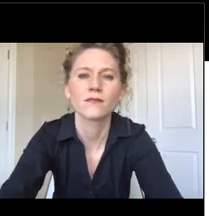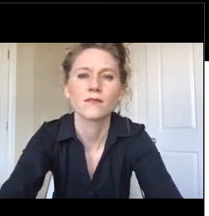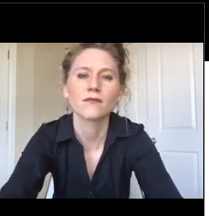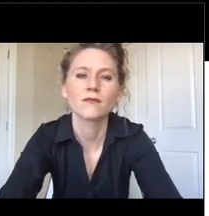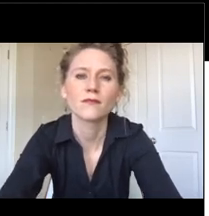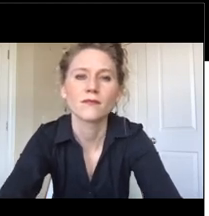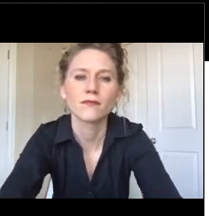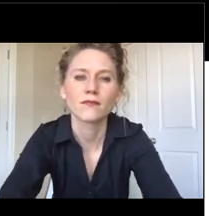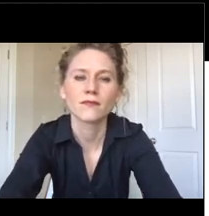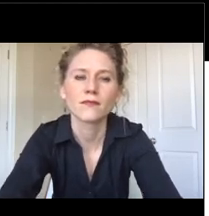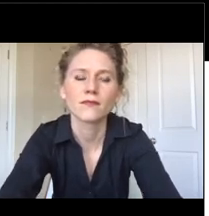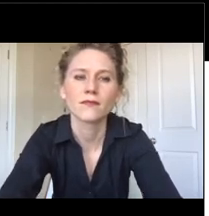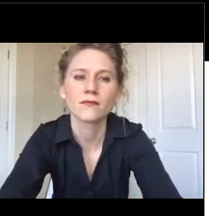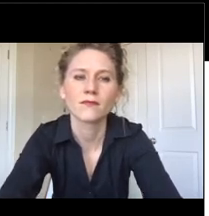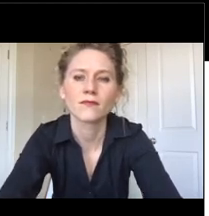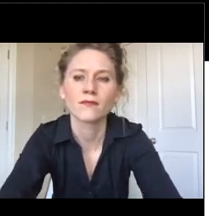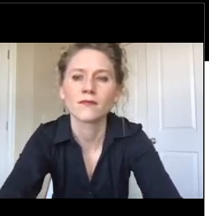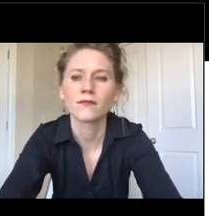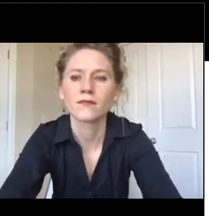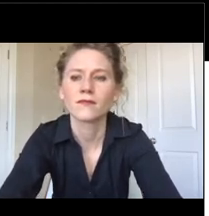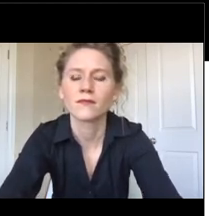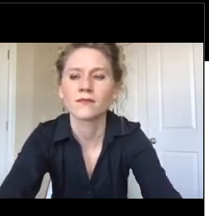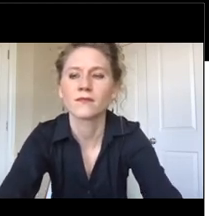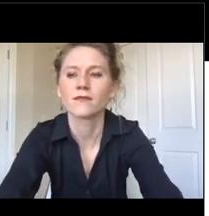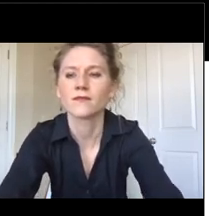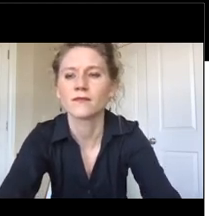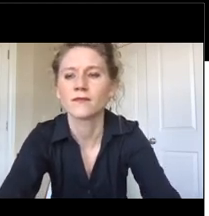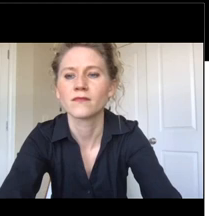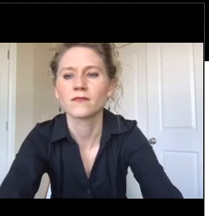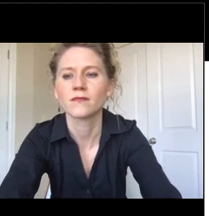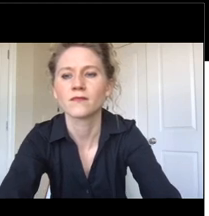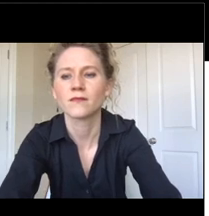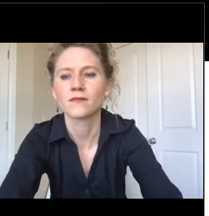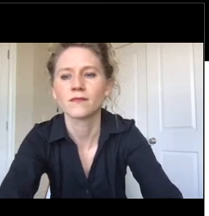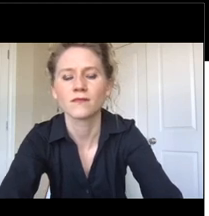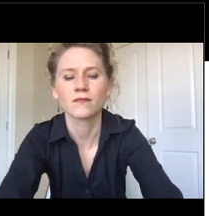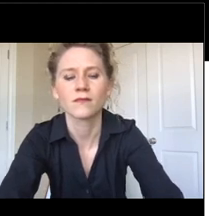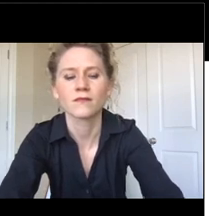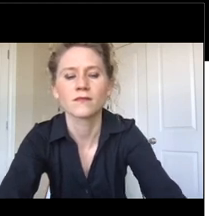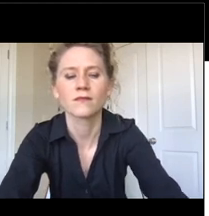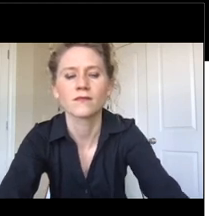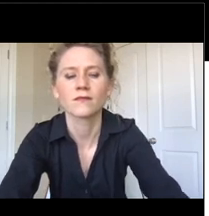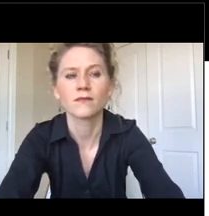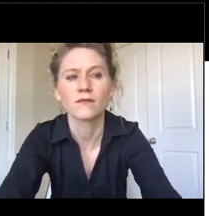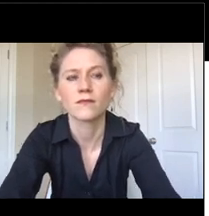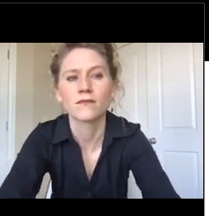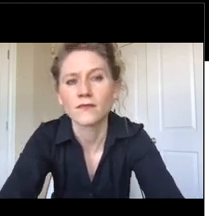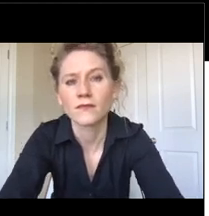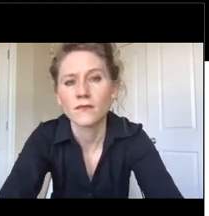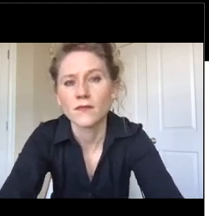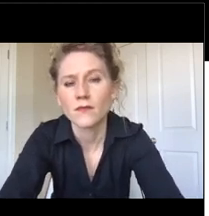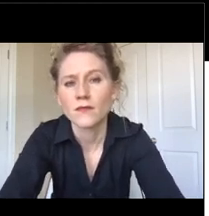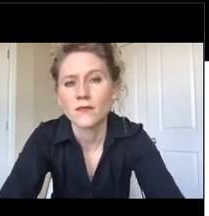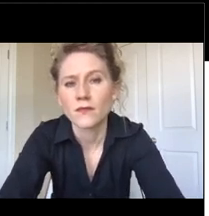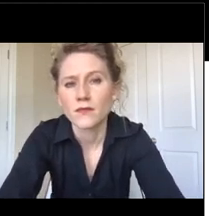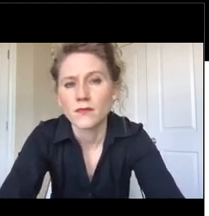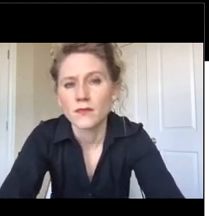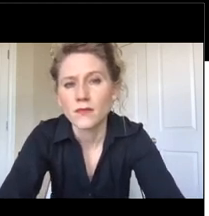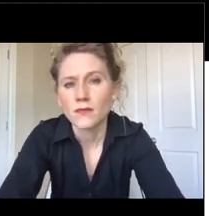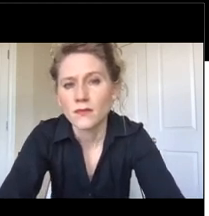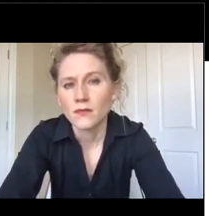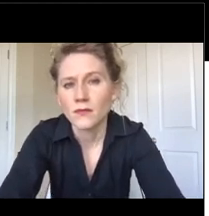485, which you'll see in 5 and 6 and up into 7 and 8, we really grew. We had a growth spurt right there. And that's what this graph is showing, is where we